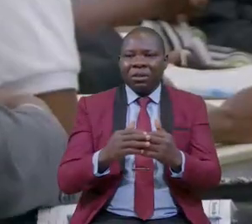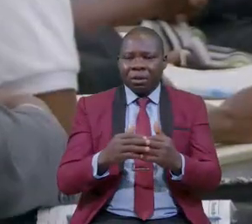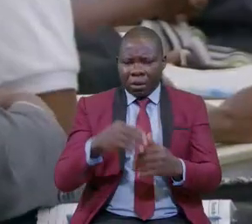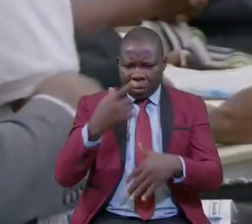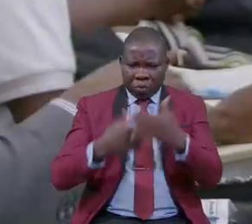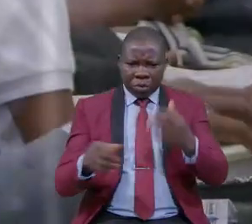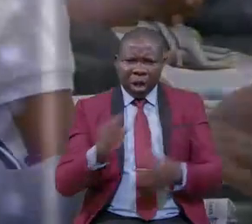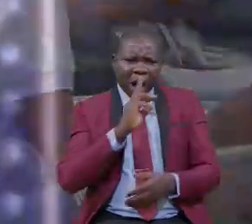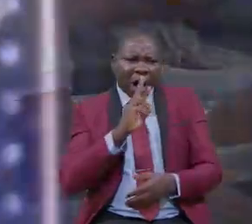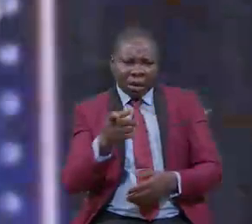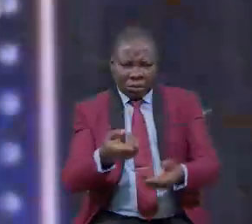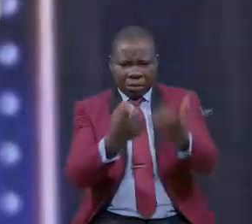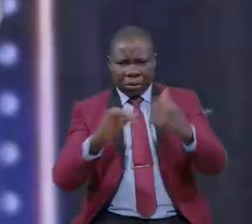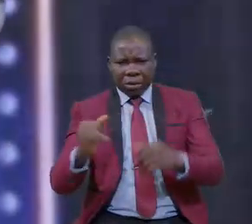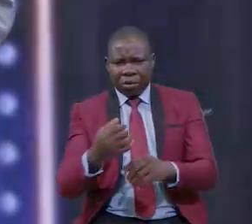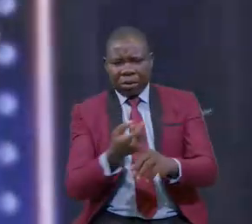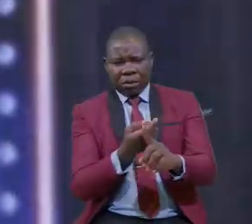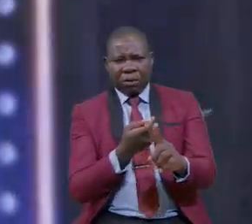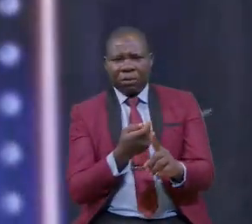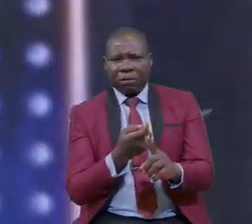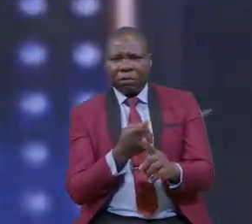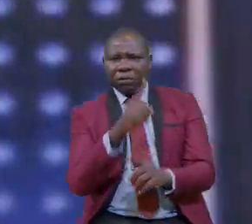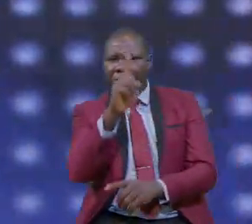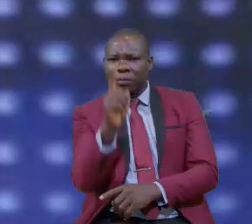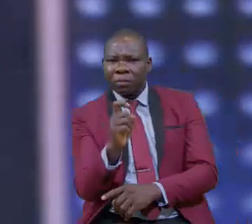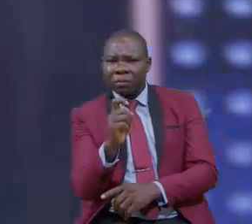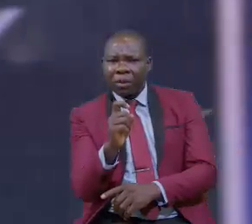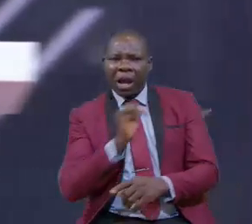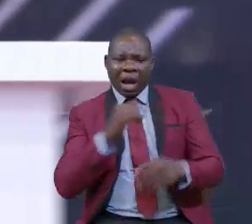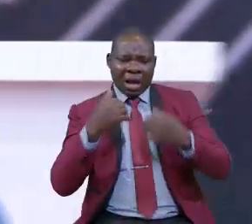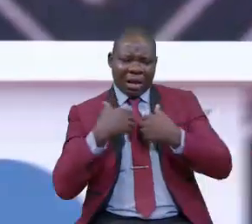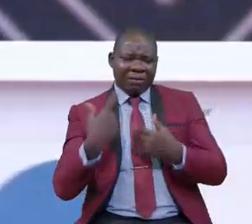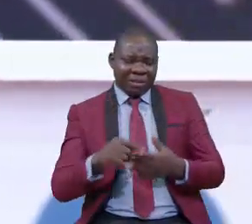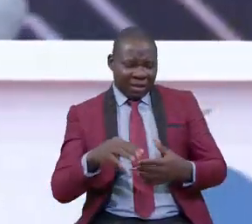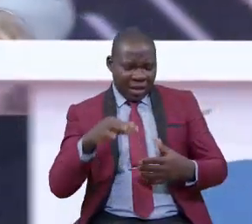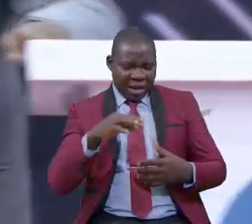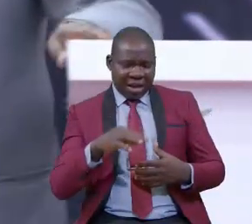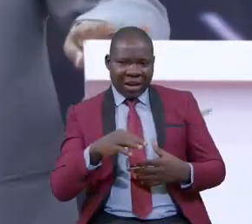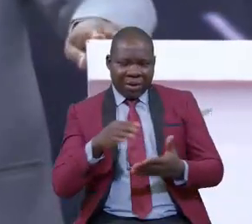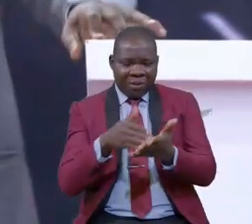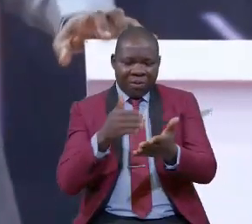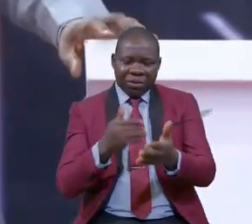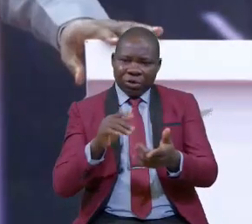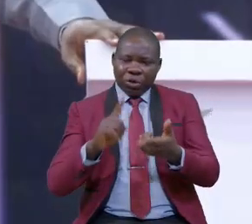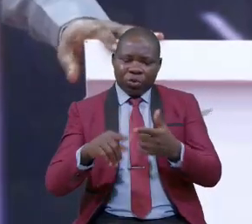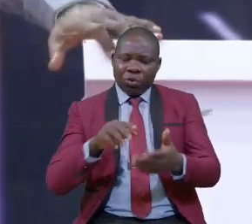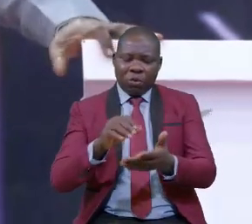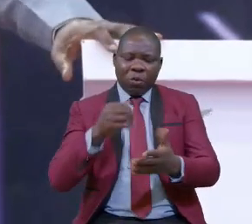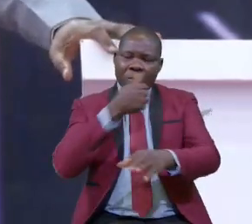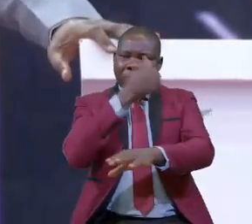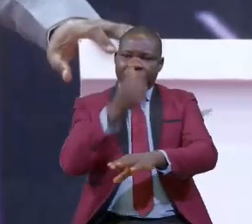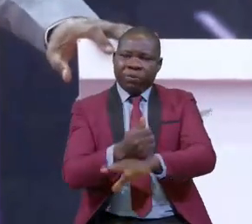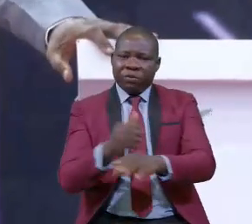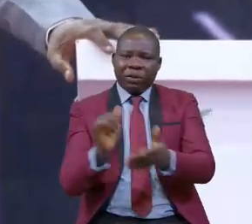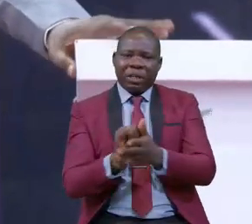and I have the currency to prove that I'm qualified. Bring it out, bring it out. And then you see one side, and you see the big